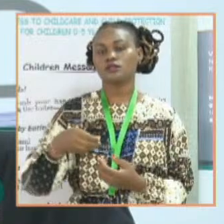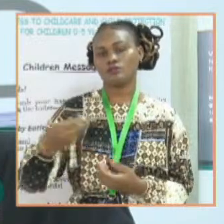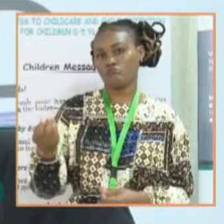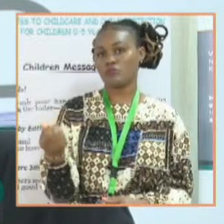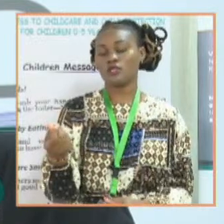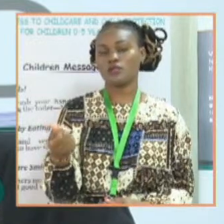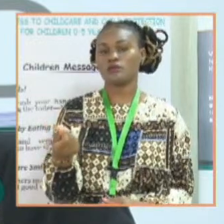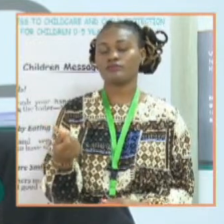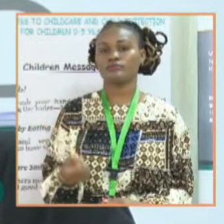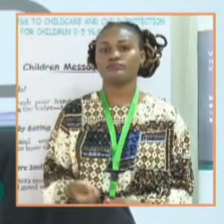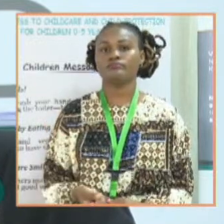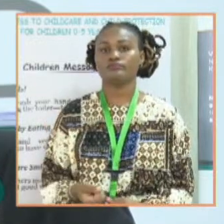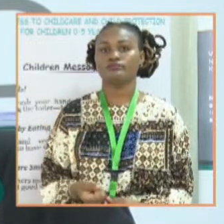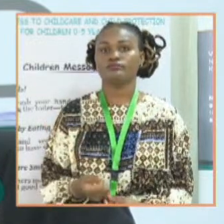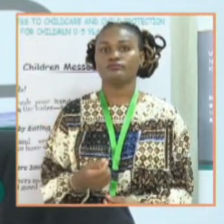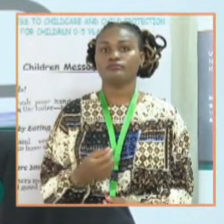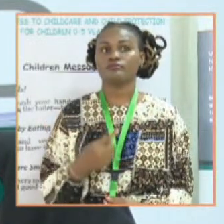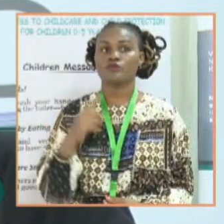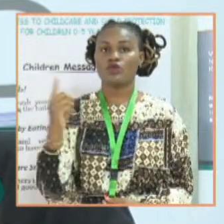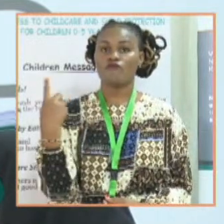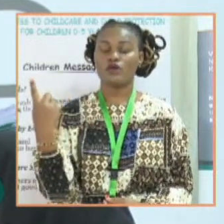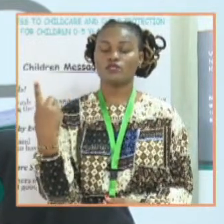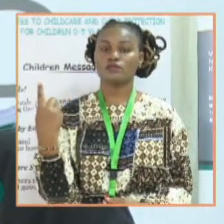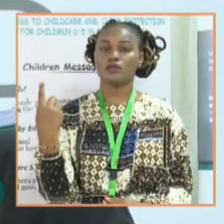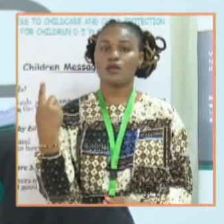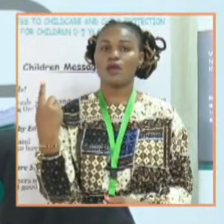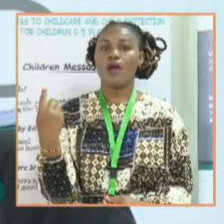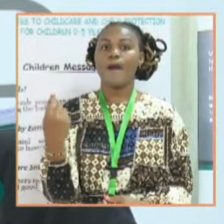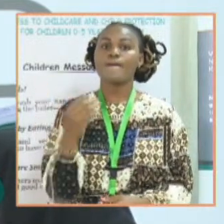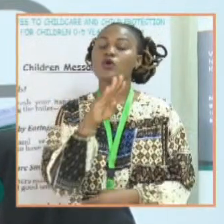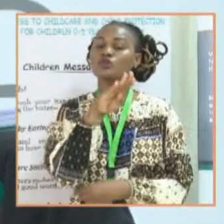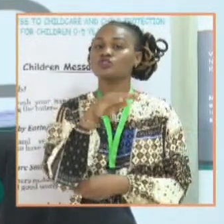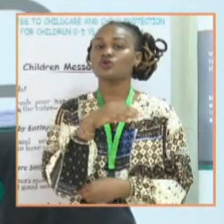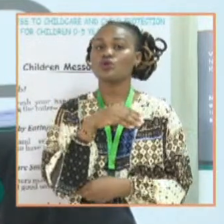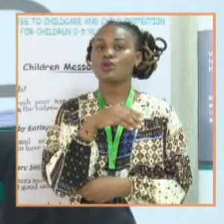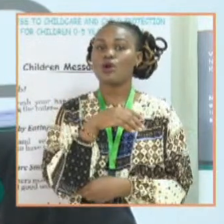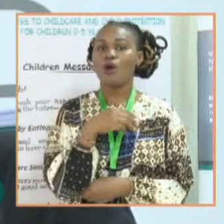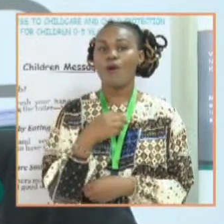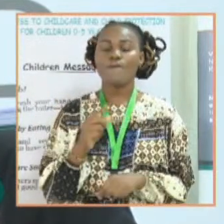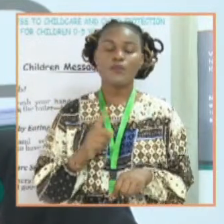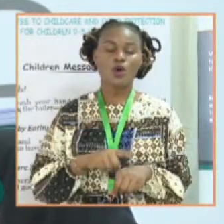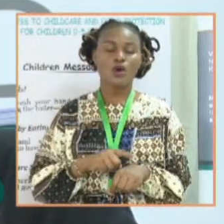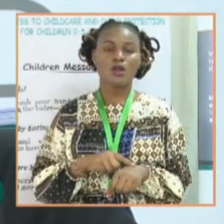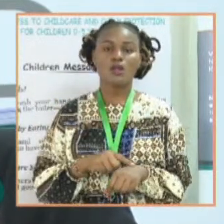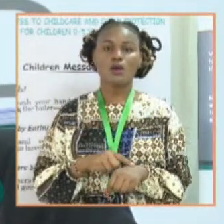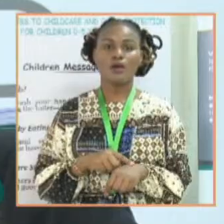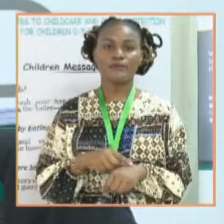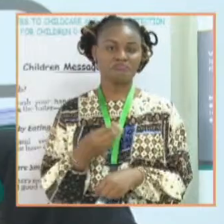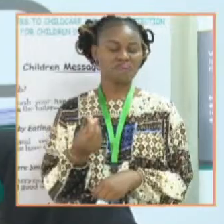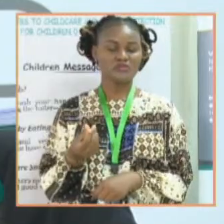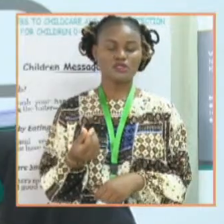The first question was on expenditure. Of course, he did acknowledge that expenditure is low.